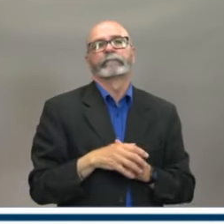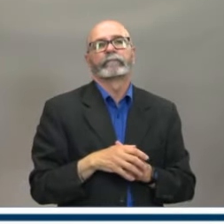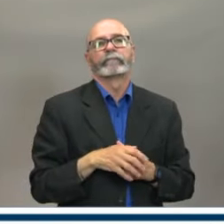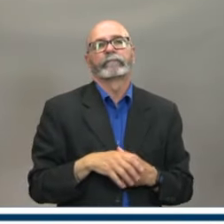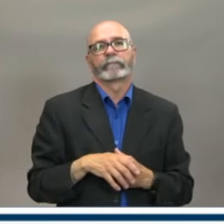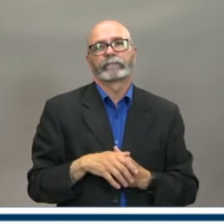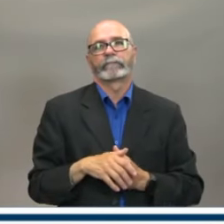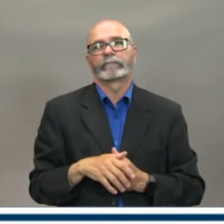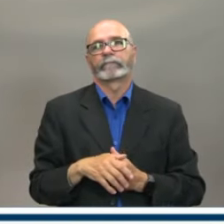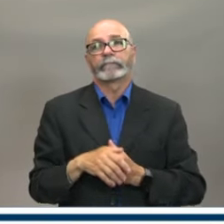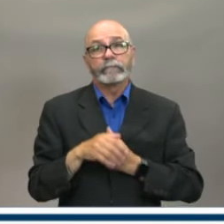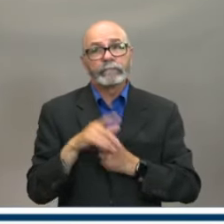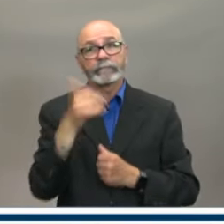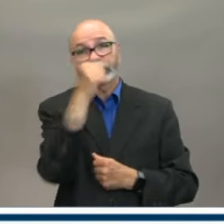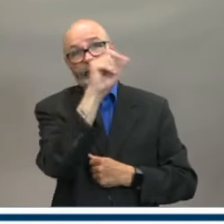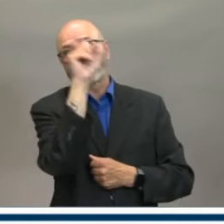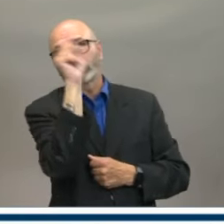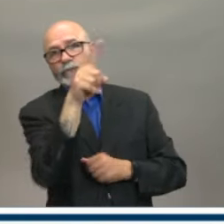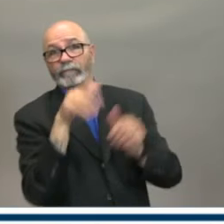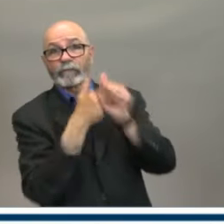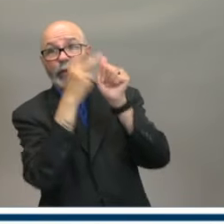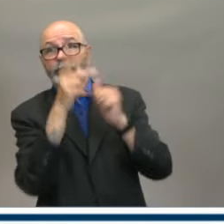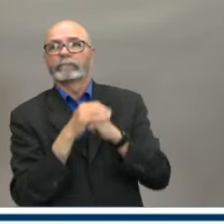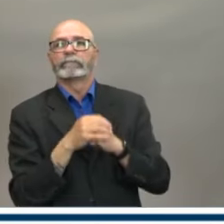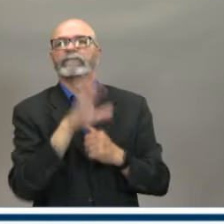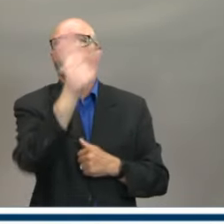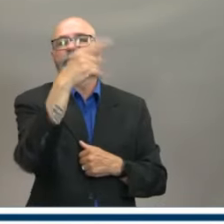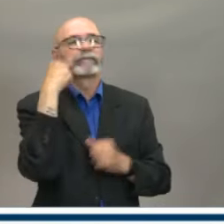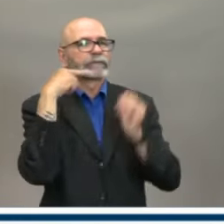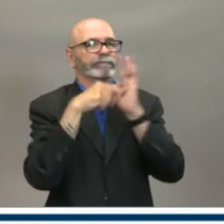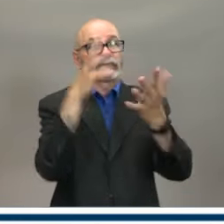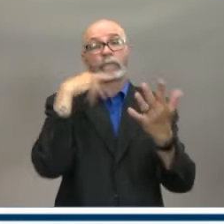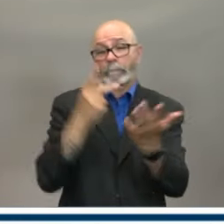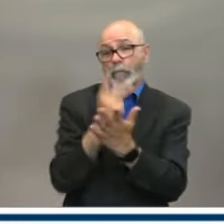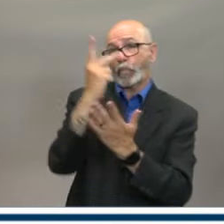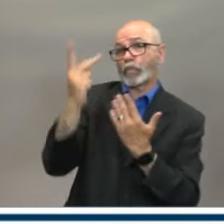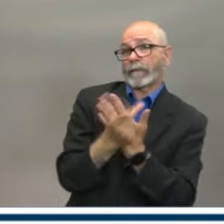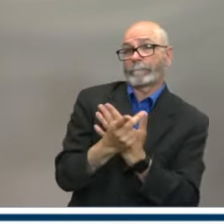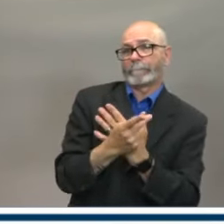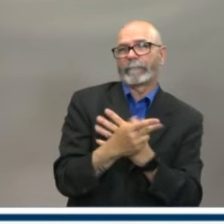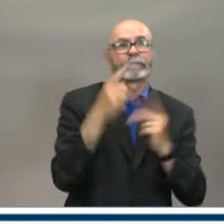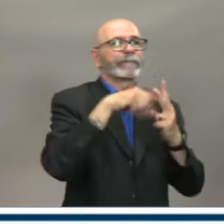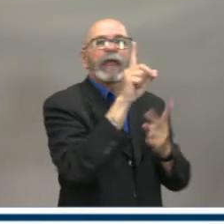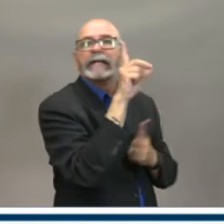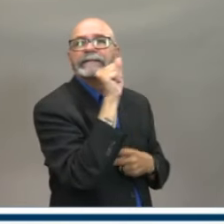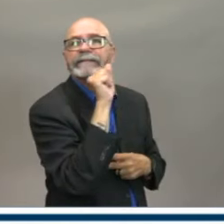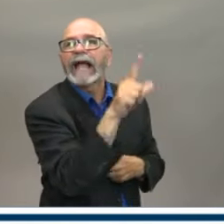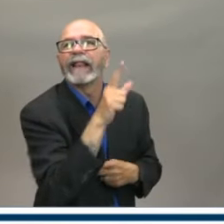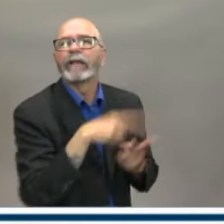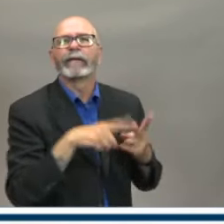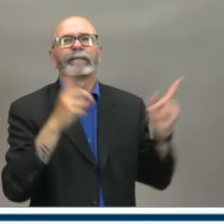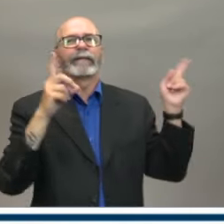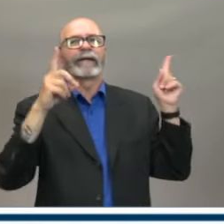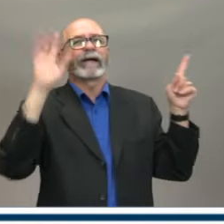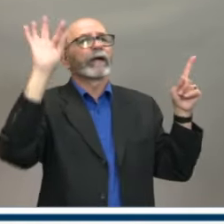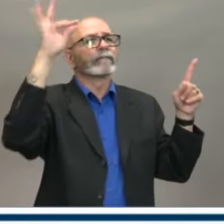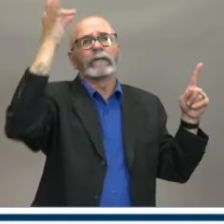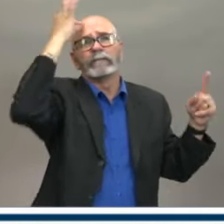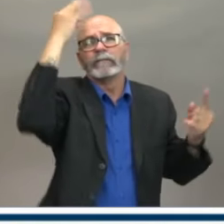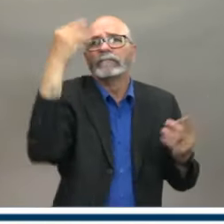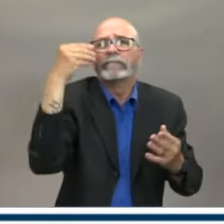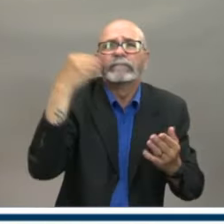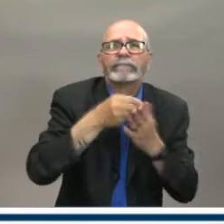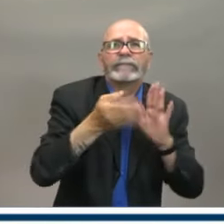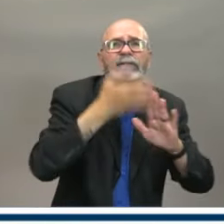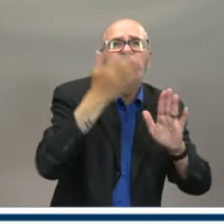be administered by Dalhousie like the other programs, or will it directly be administered through the federal government? No, it'll go directly to